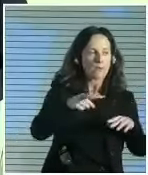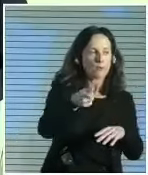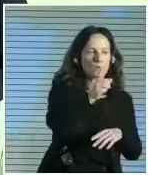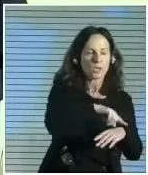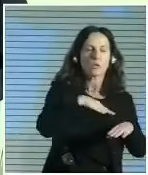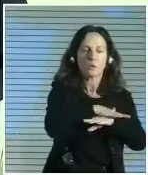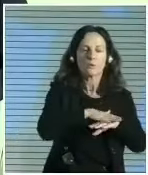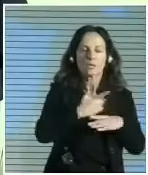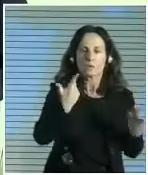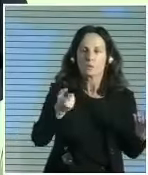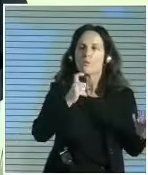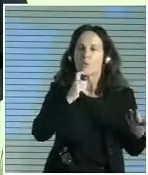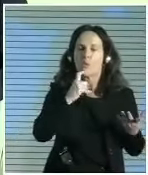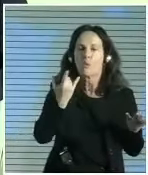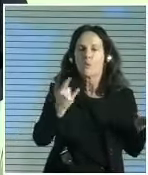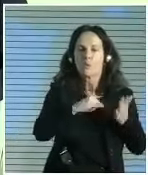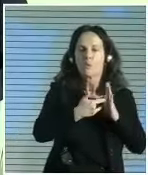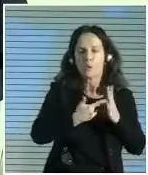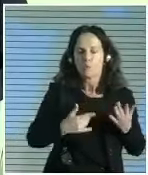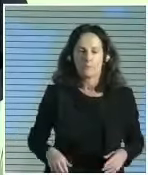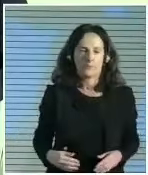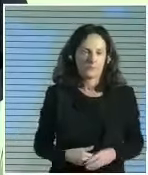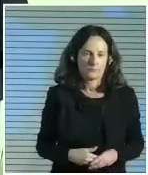Gracias, Virginia. Bueno, muchas gracias por darme un